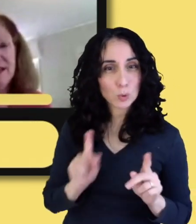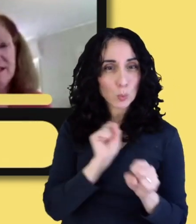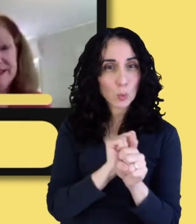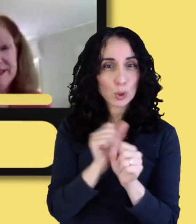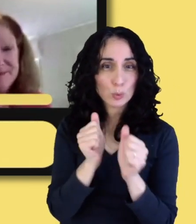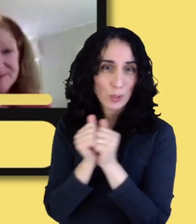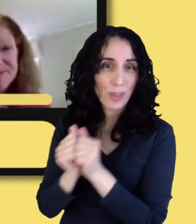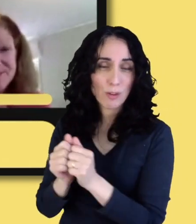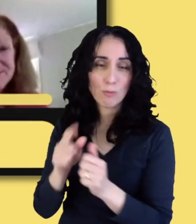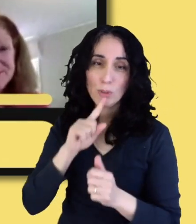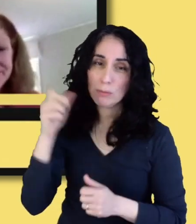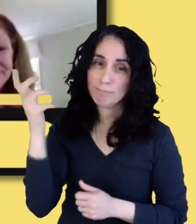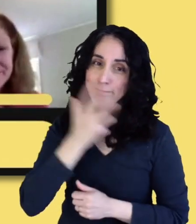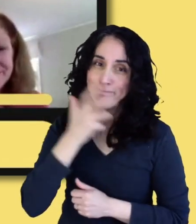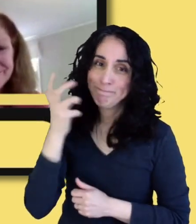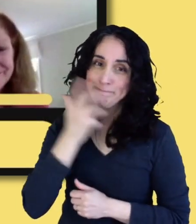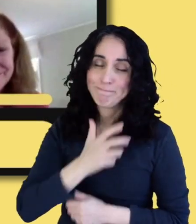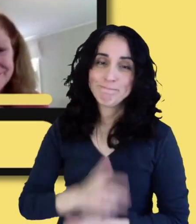really amazing.